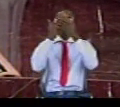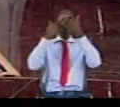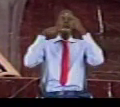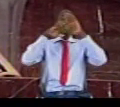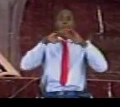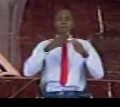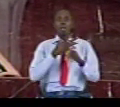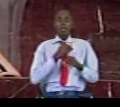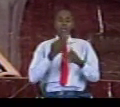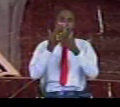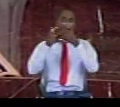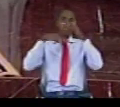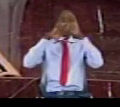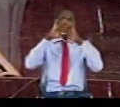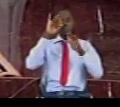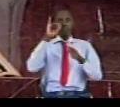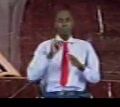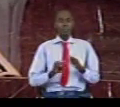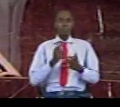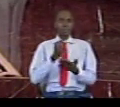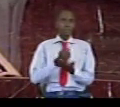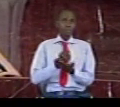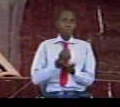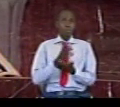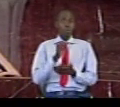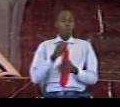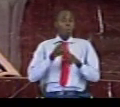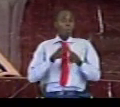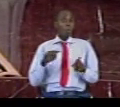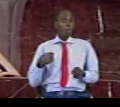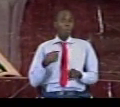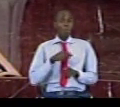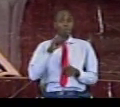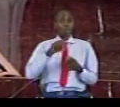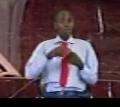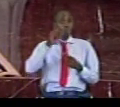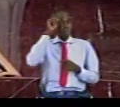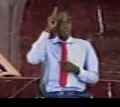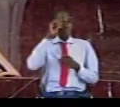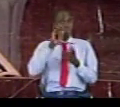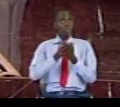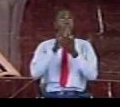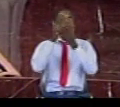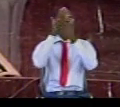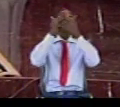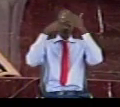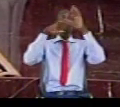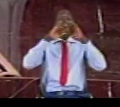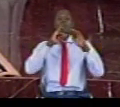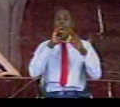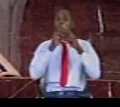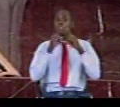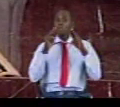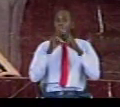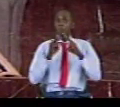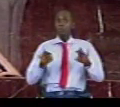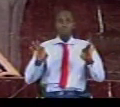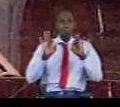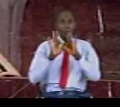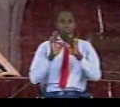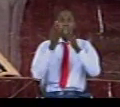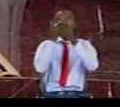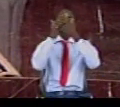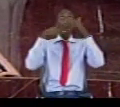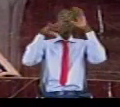heavenly treasures. But we need to understand that heaven is so important, heaven is so